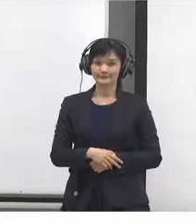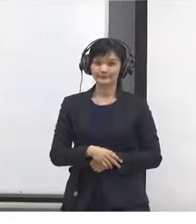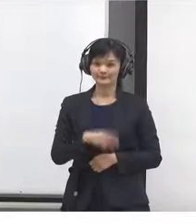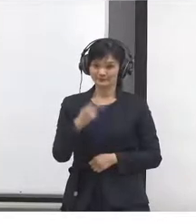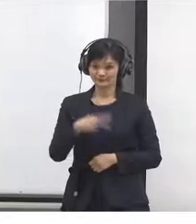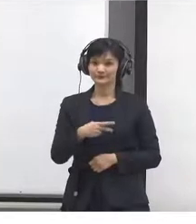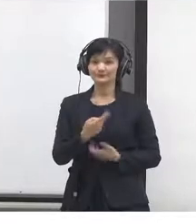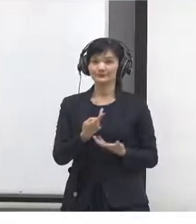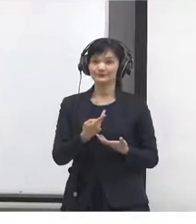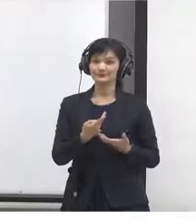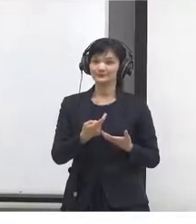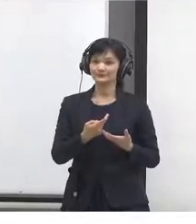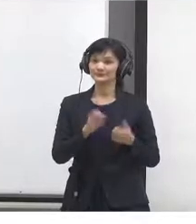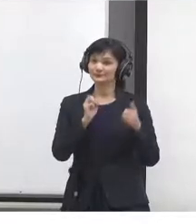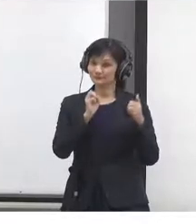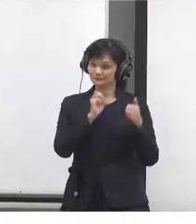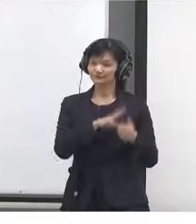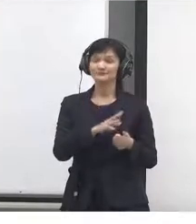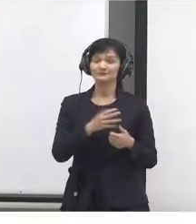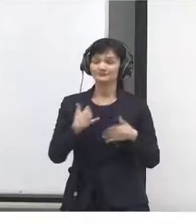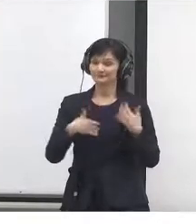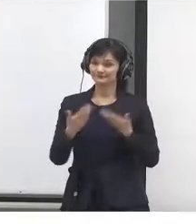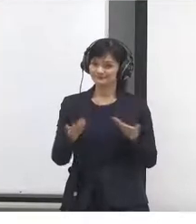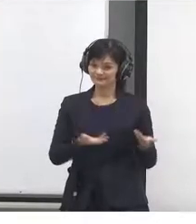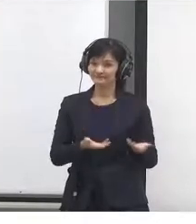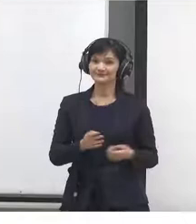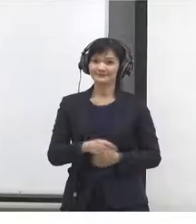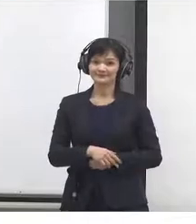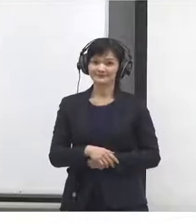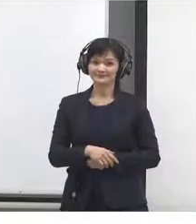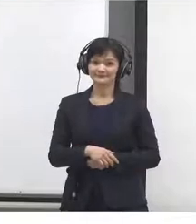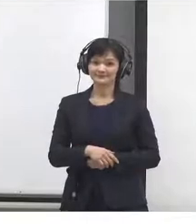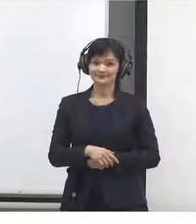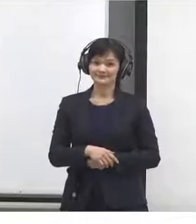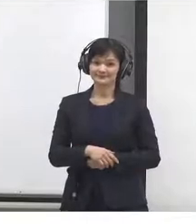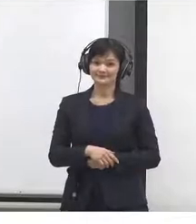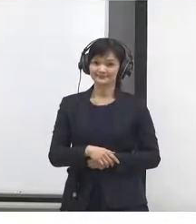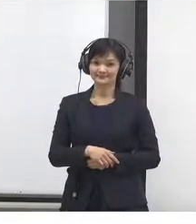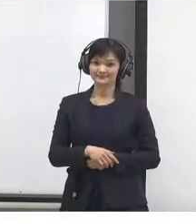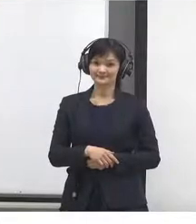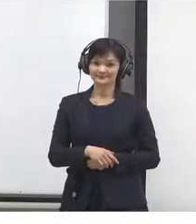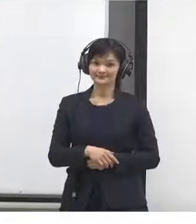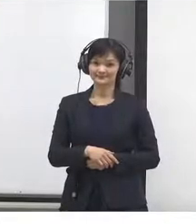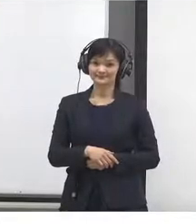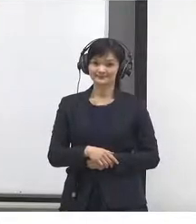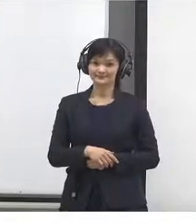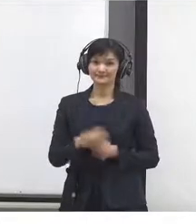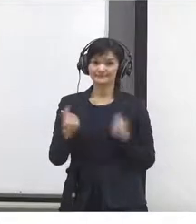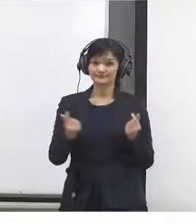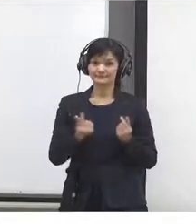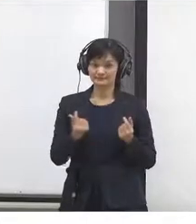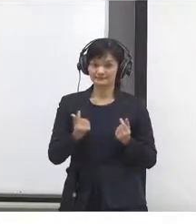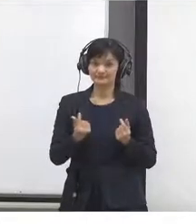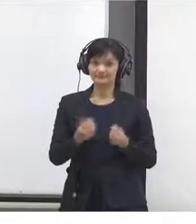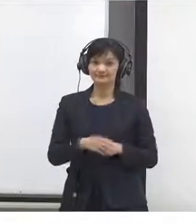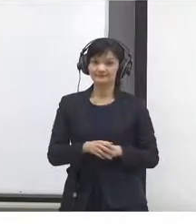some. Yeah, that's something the coders or programmers or nerds or geeks who will